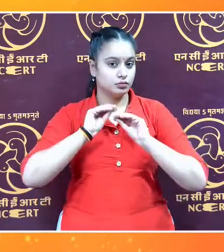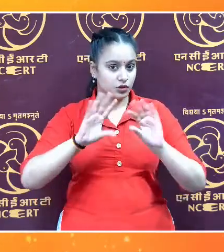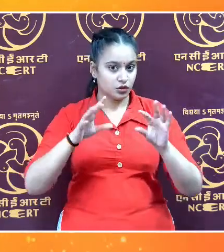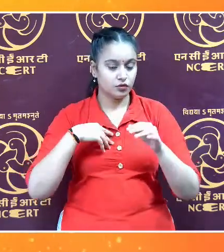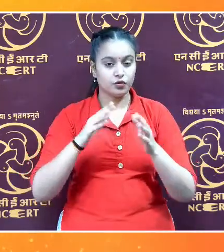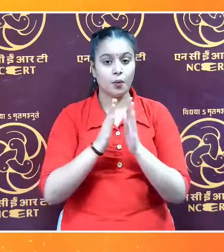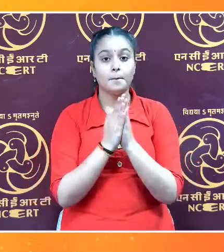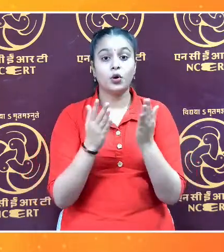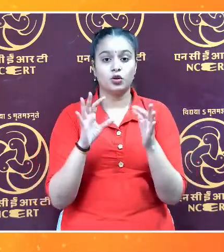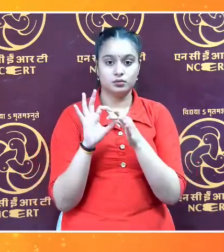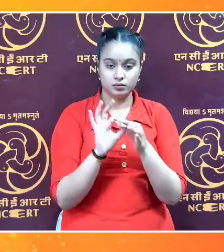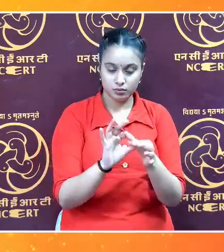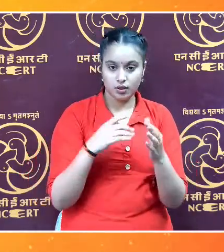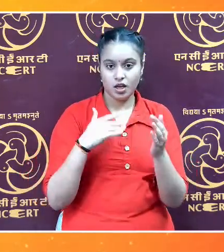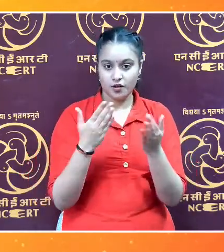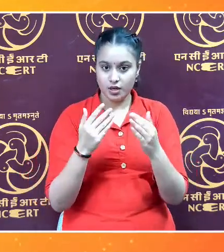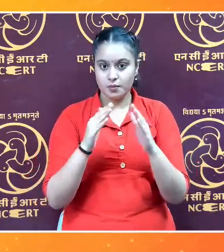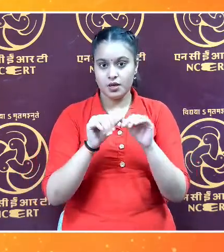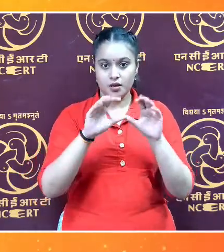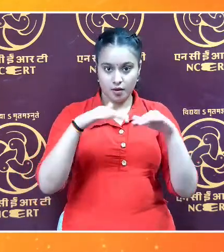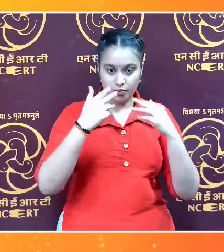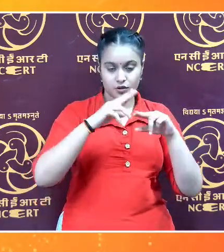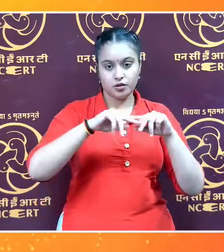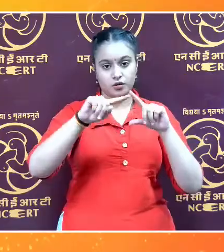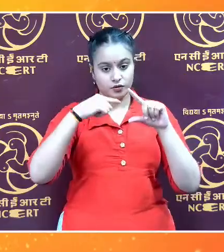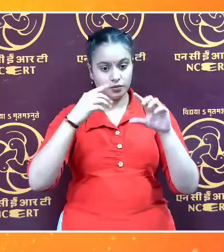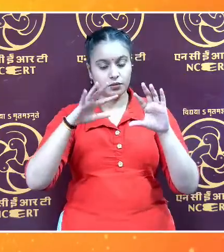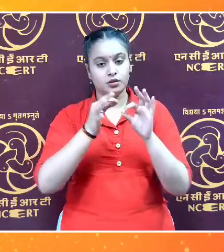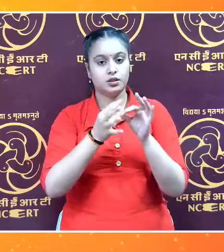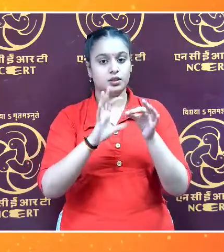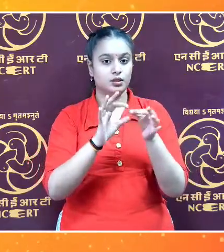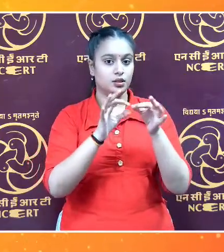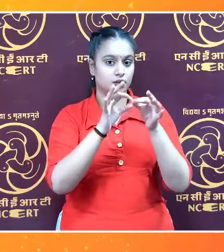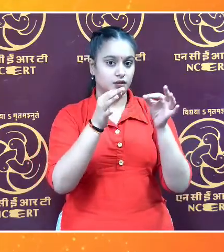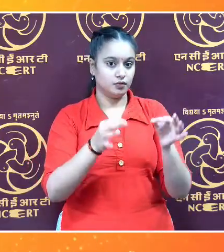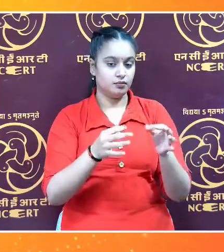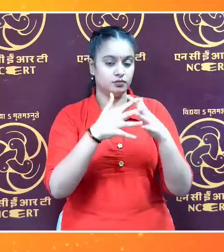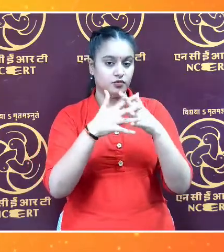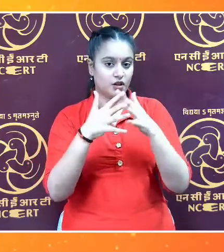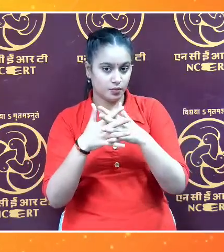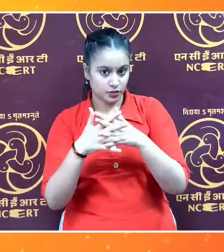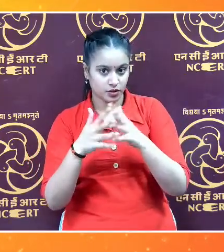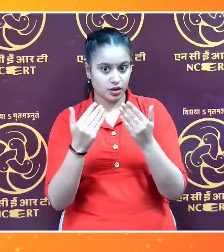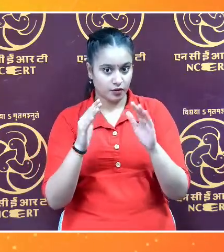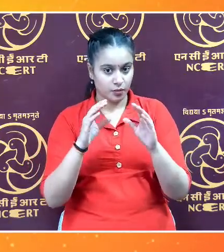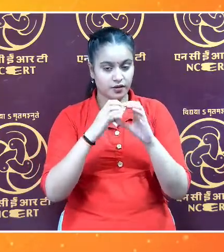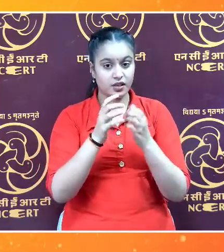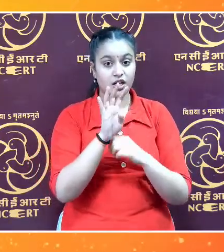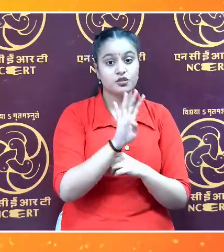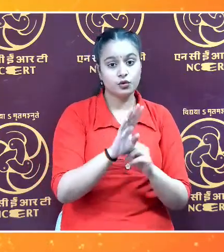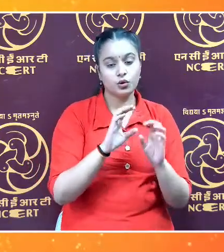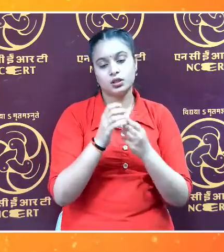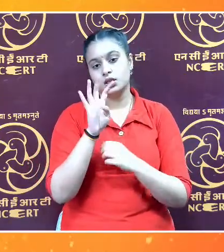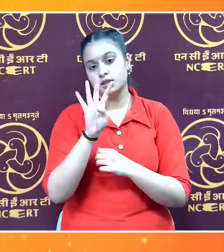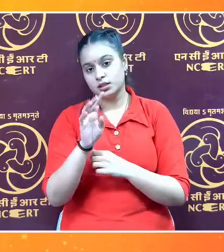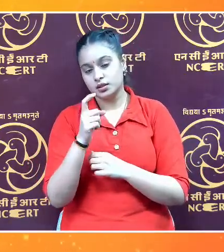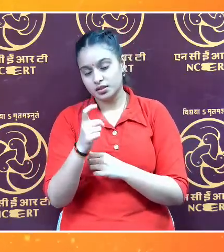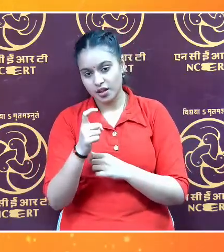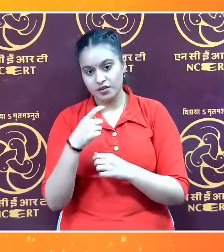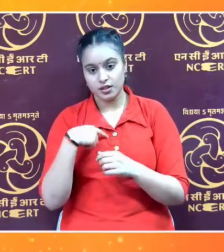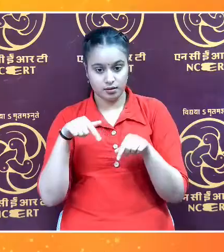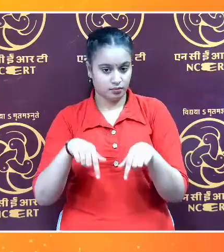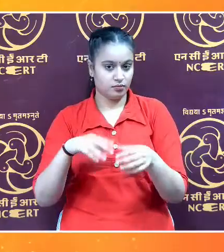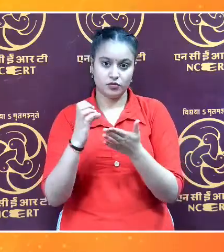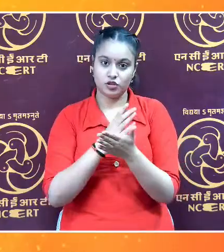the textbooks. They are available on Amazon, Flipkart and NCERT website. I'm talking about grade 4 and 7. And now Badal and Moti is over, but